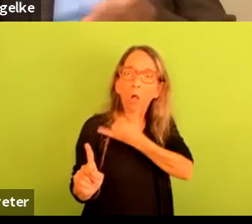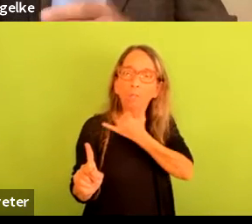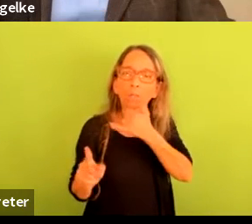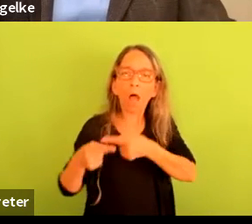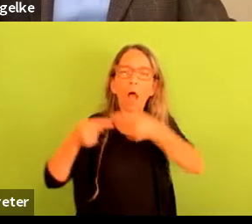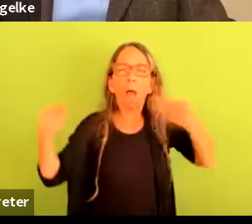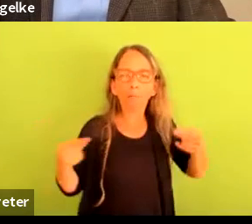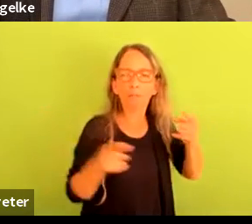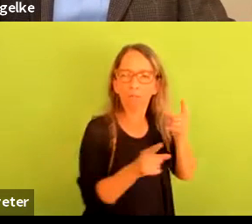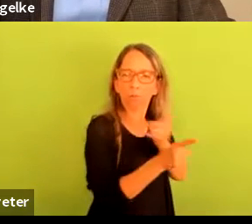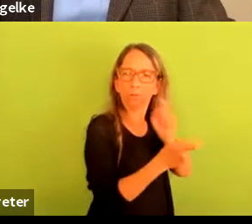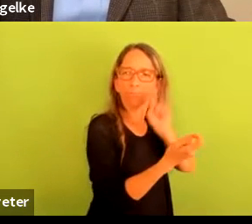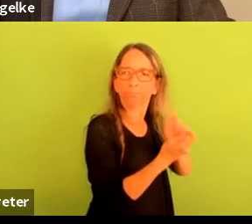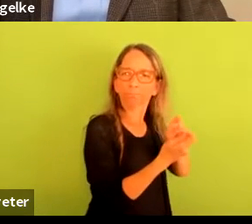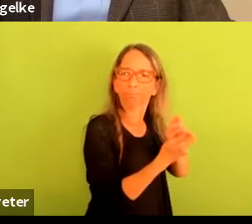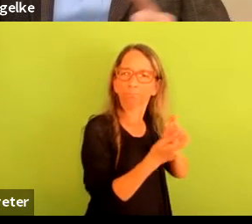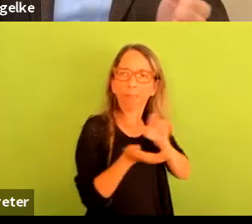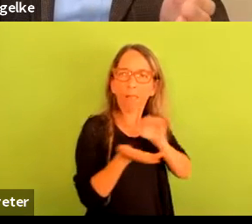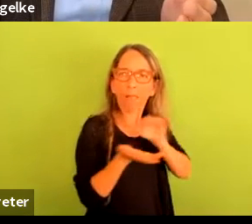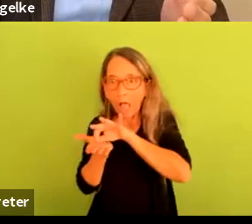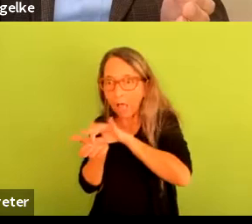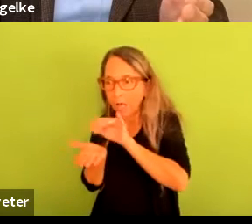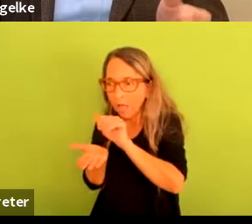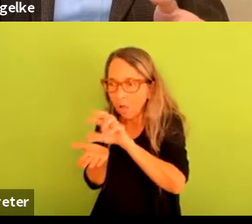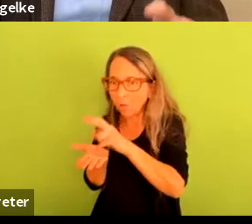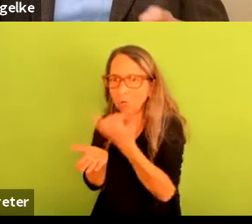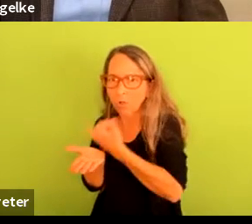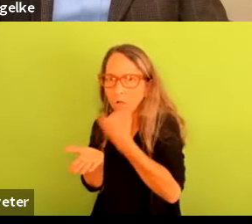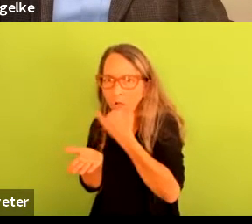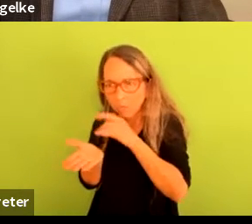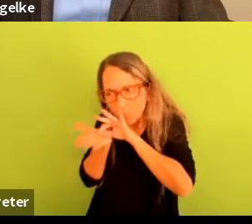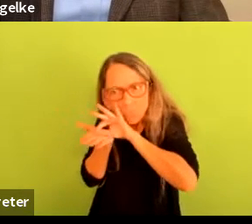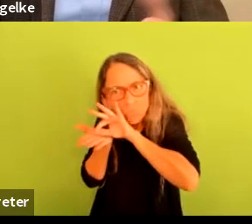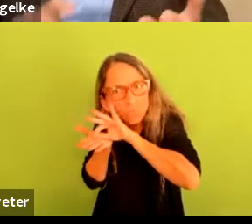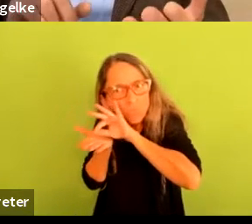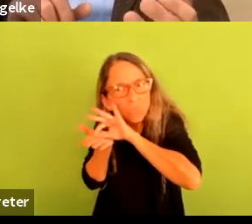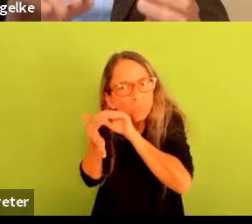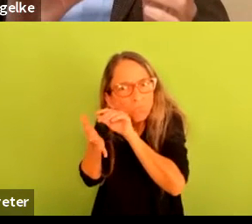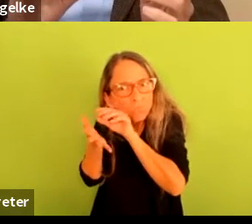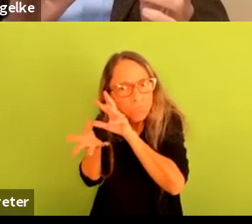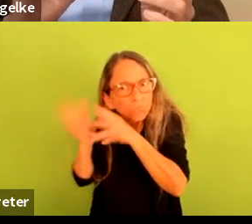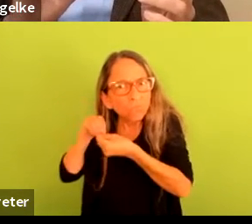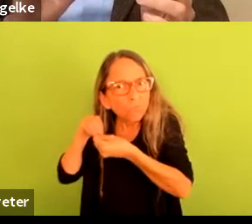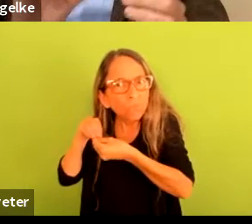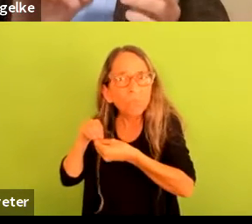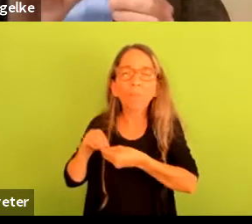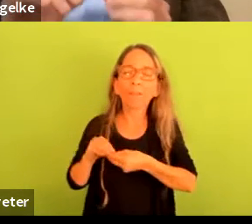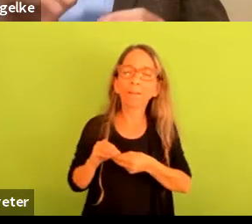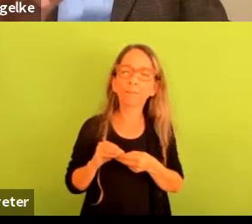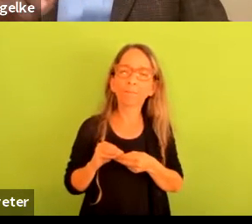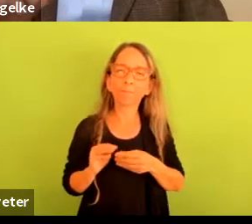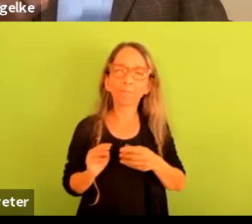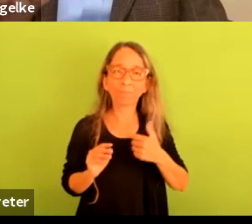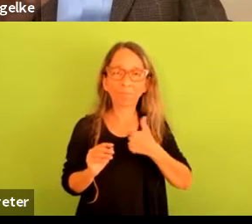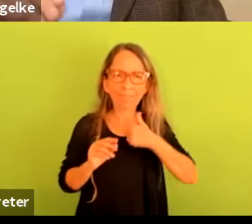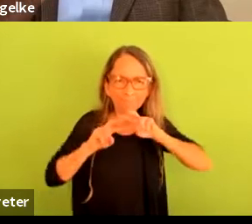counting is how many times the ASR got it wrong. So one of the biggest things we look at is what makes